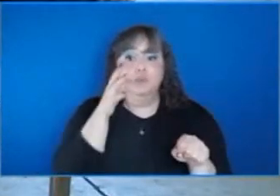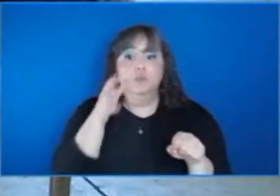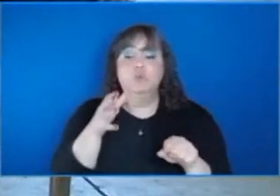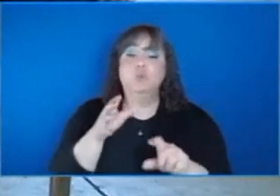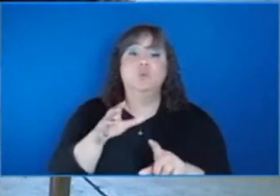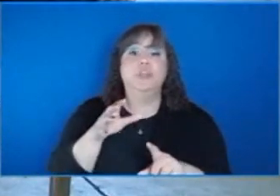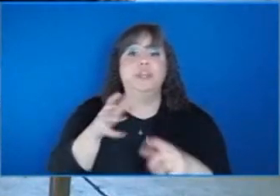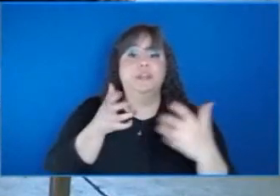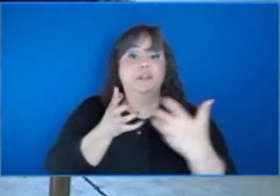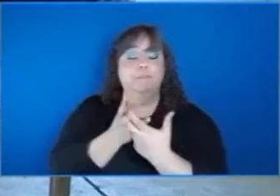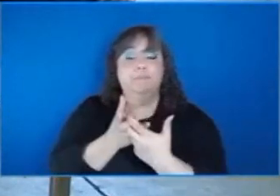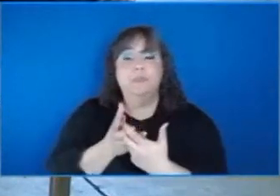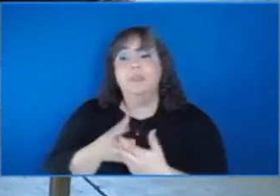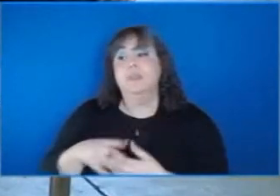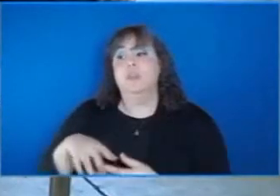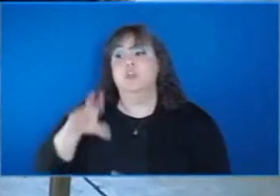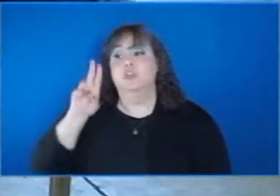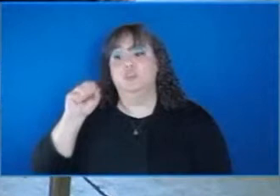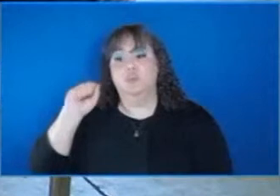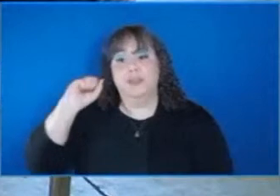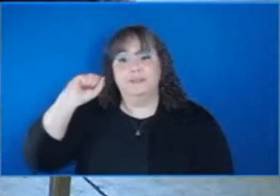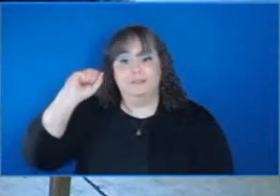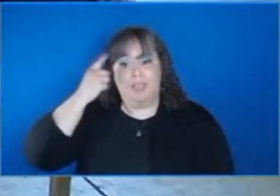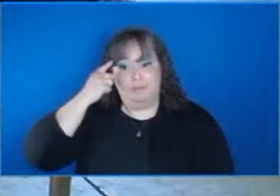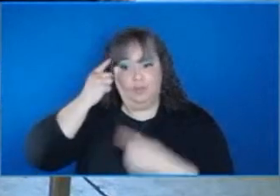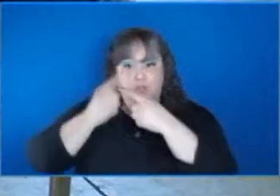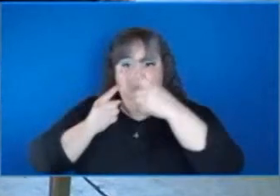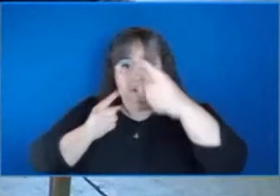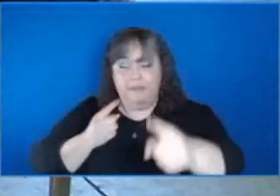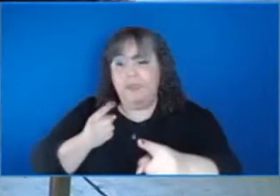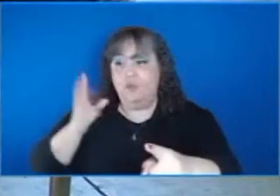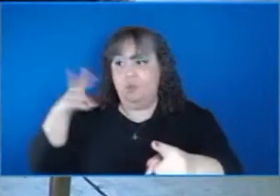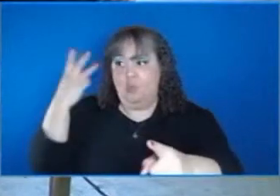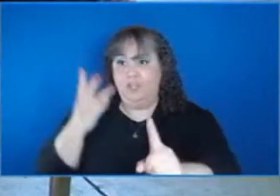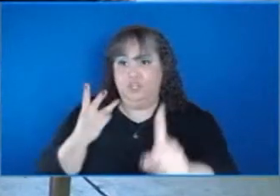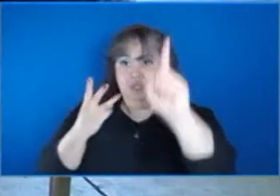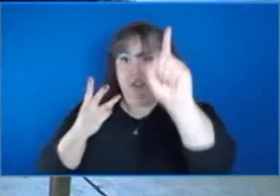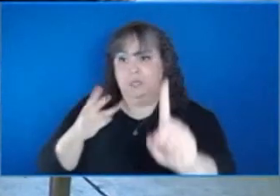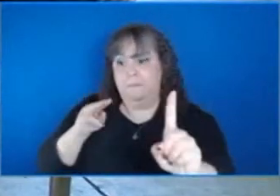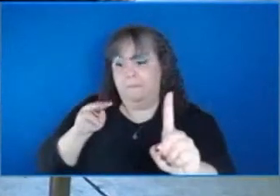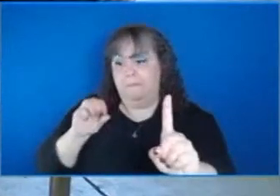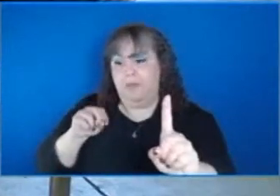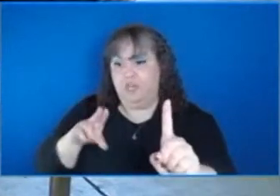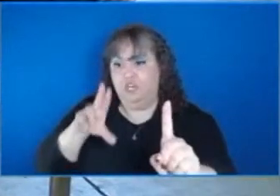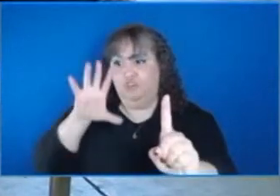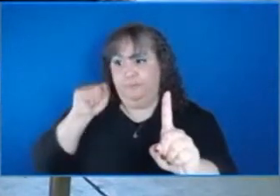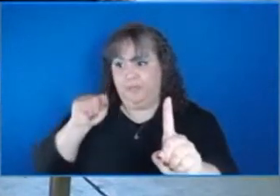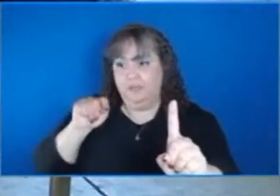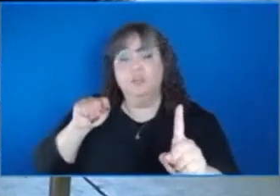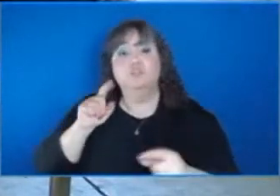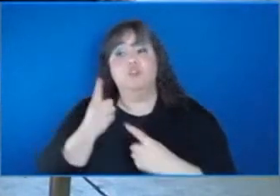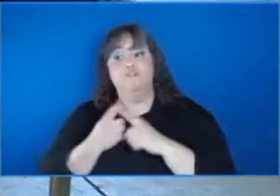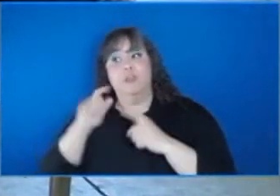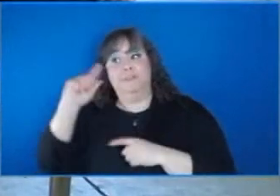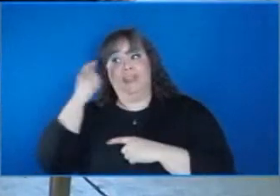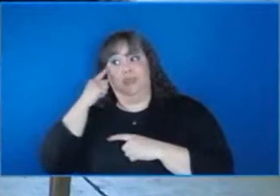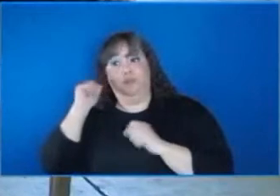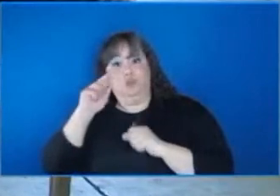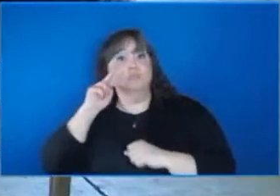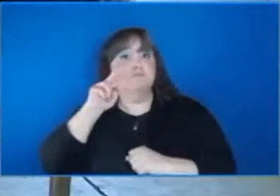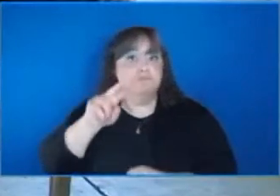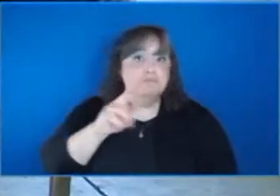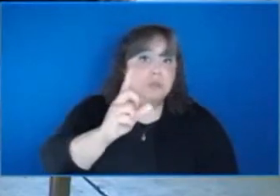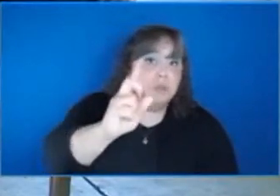the Washington Monument. So you can absolutely see the Washington Monument from the Capitol building. Right. And you would see Dimorphos